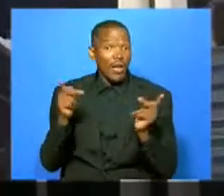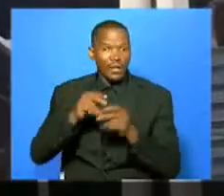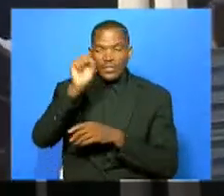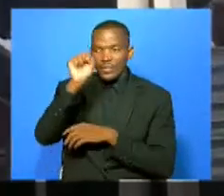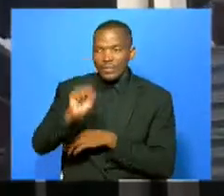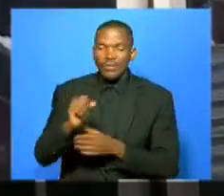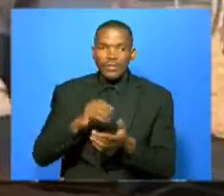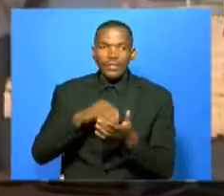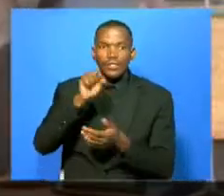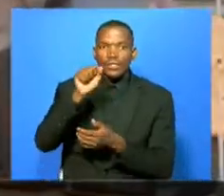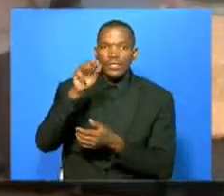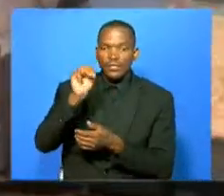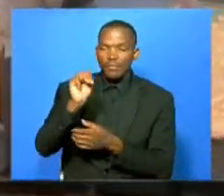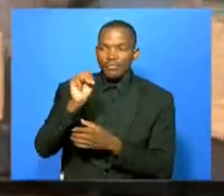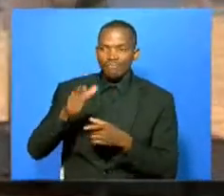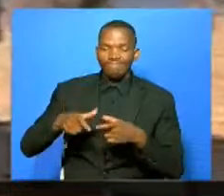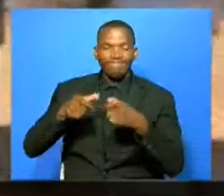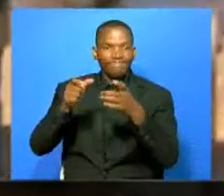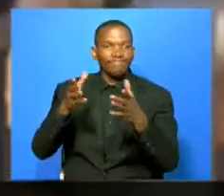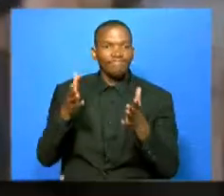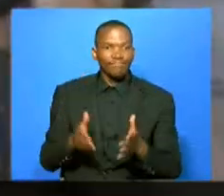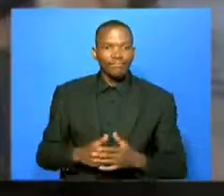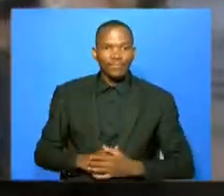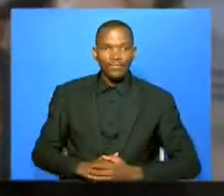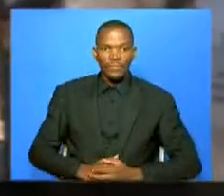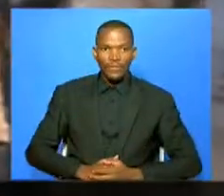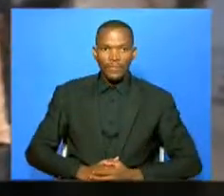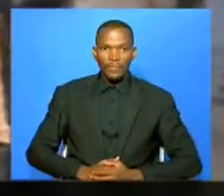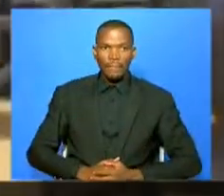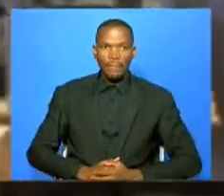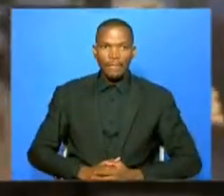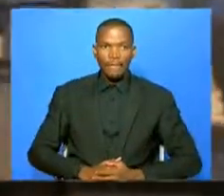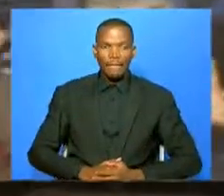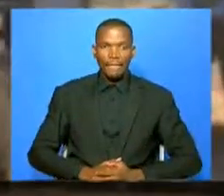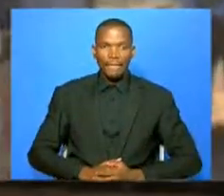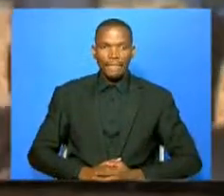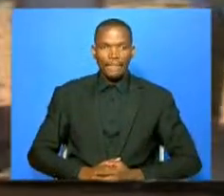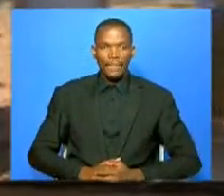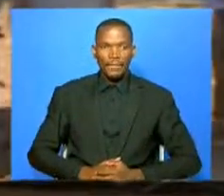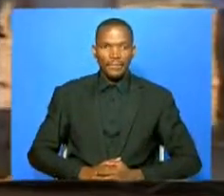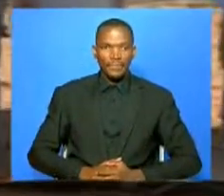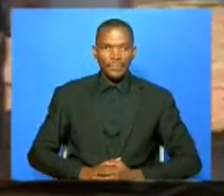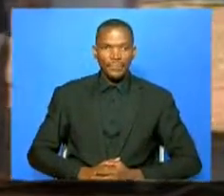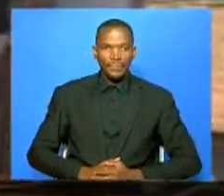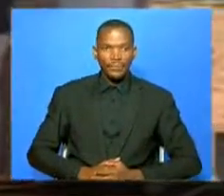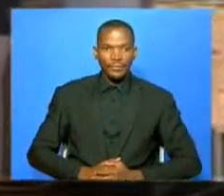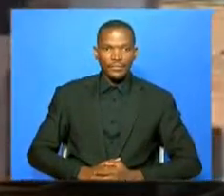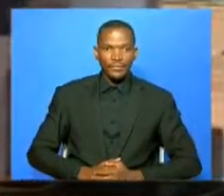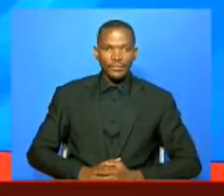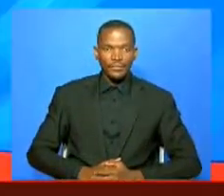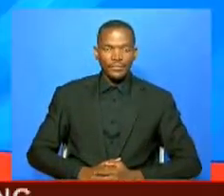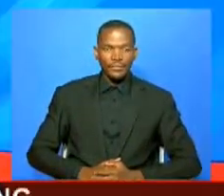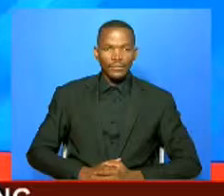South Re Sam Brooks. Mojadimo Kibelo, Botswana Television.